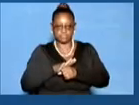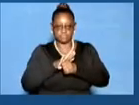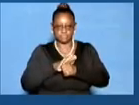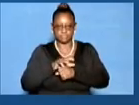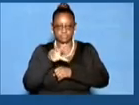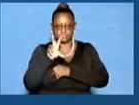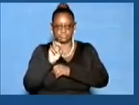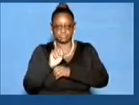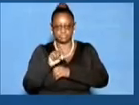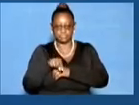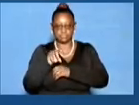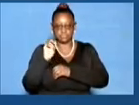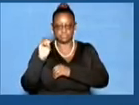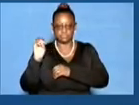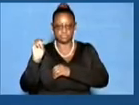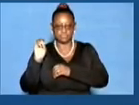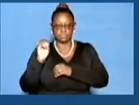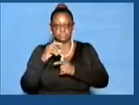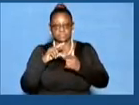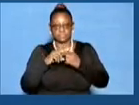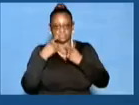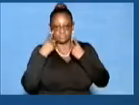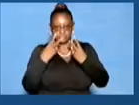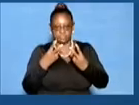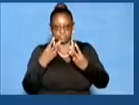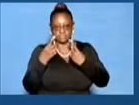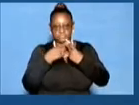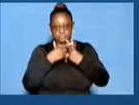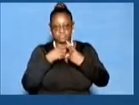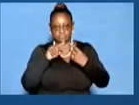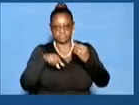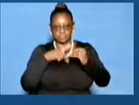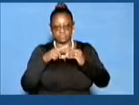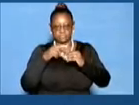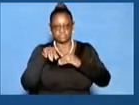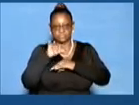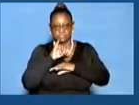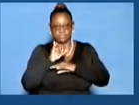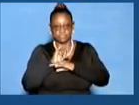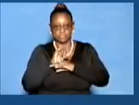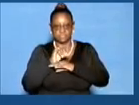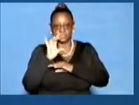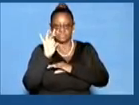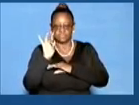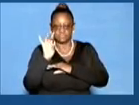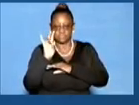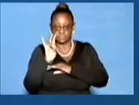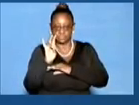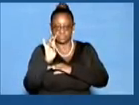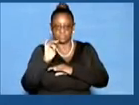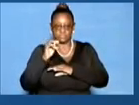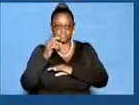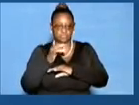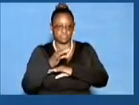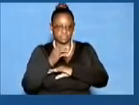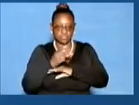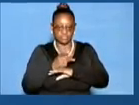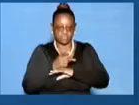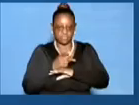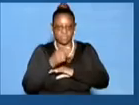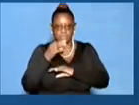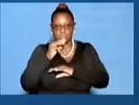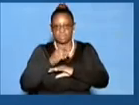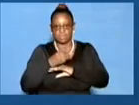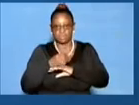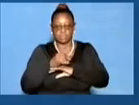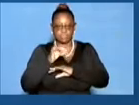30.00 inches. And your temperatures around the Miami Valley, 87 in Marsh Harbor, Abaco, Greentool, Key, and also Freeport, Grand Bahama, the